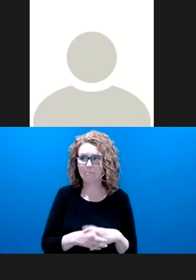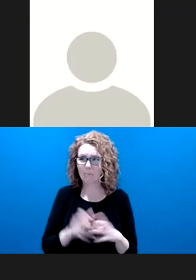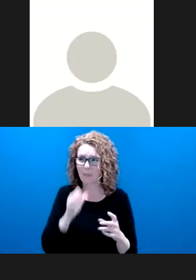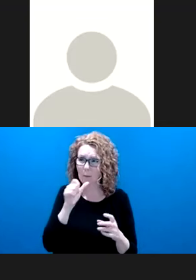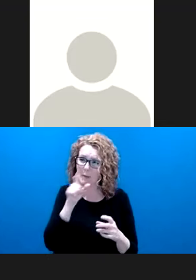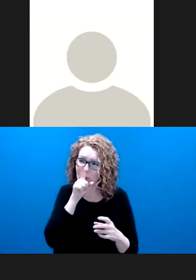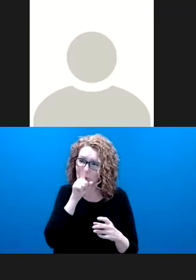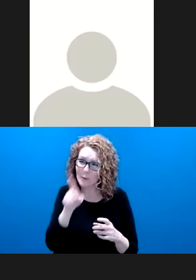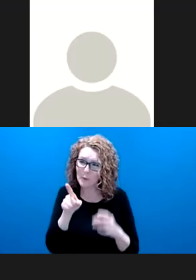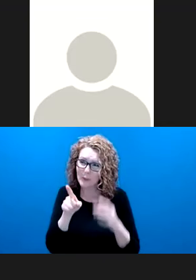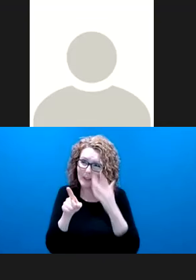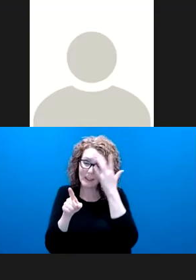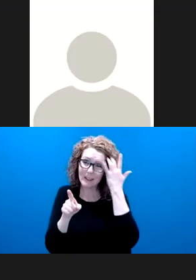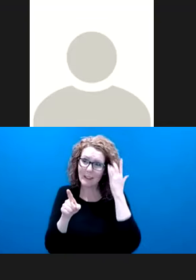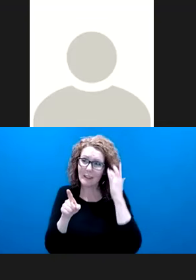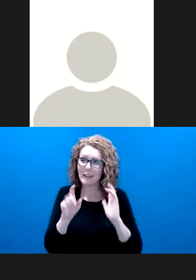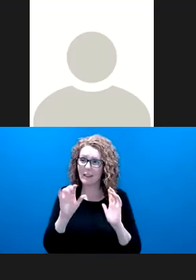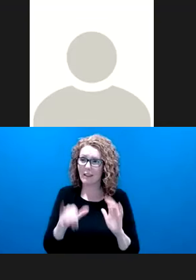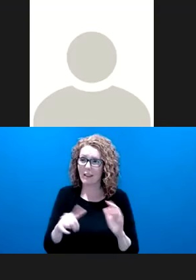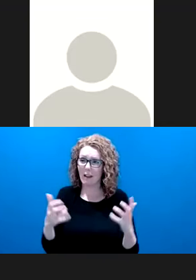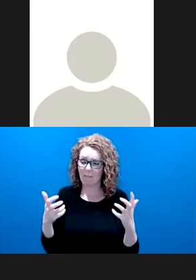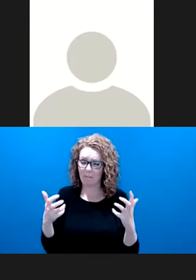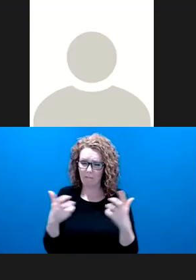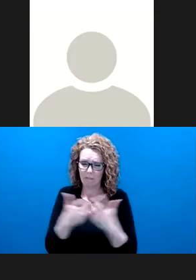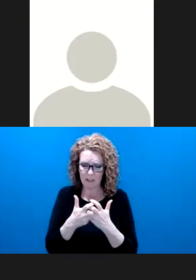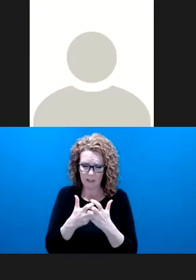was discussing in terms of